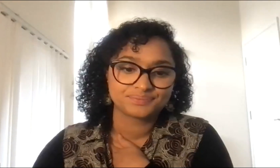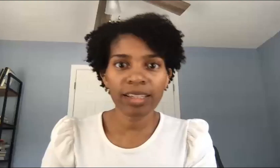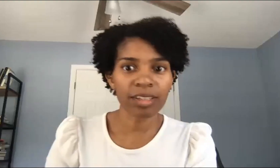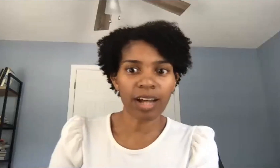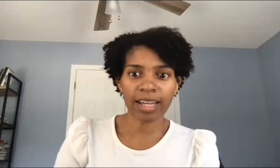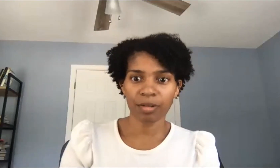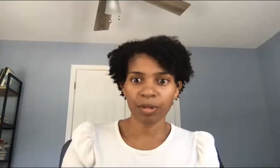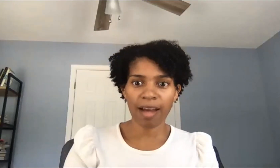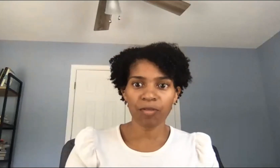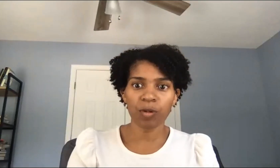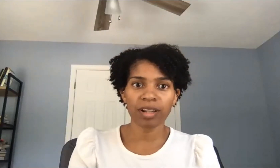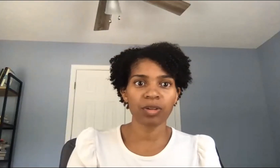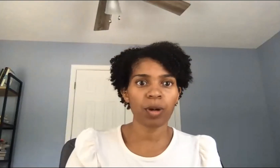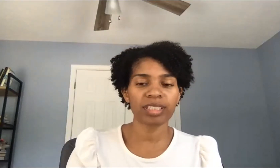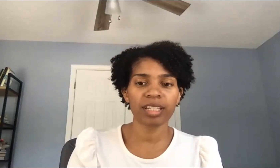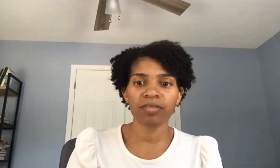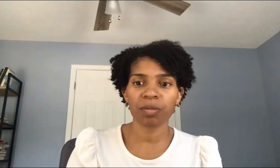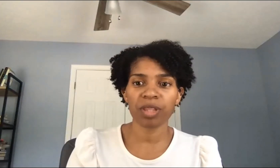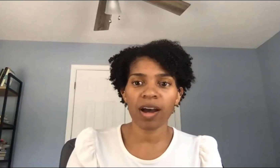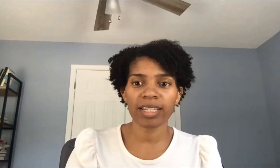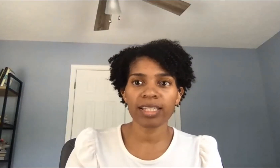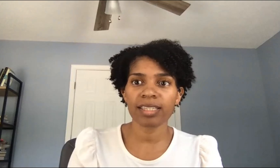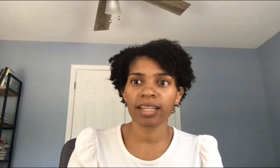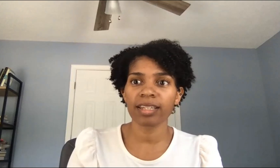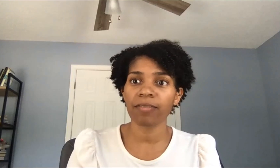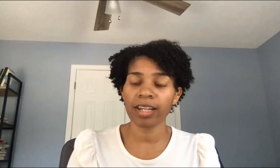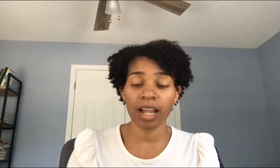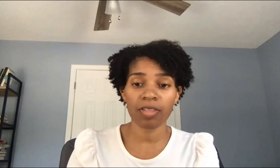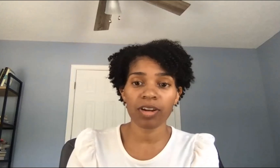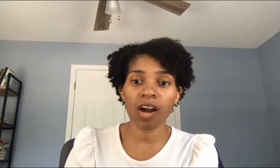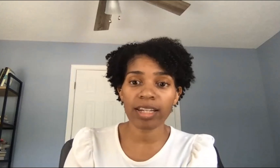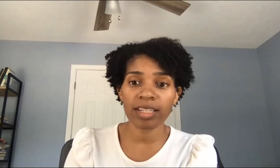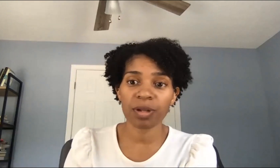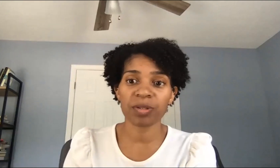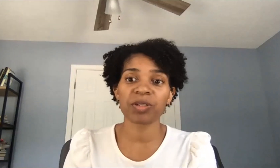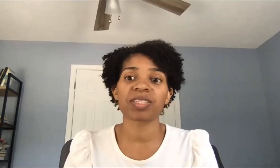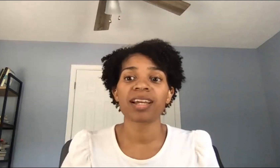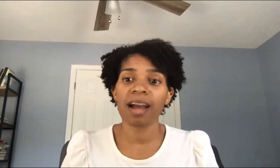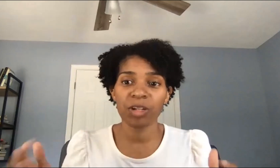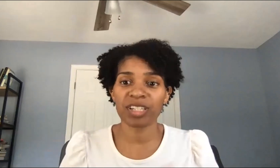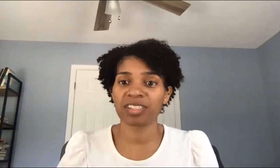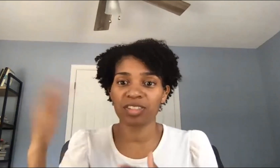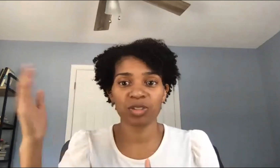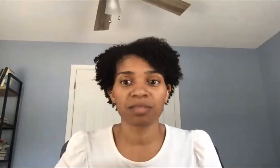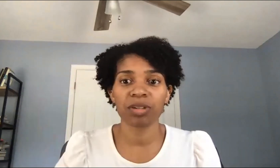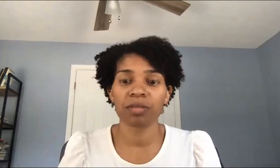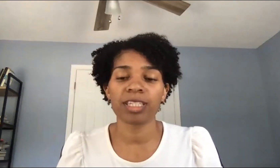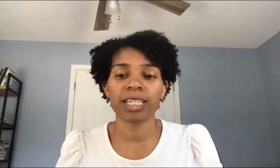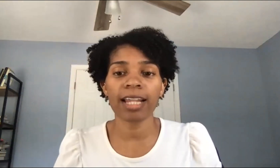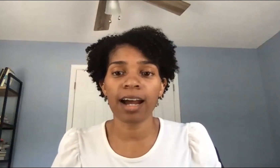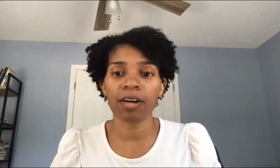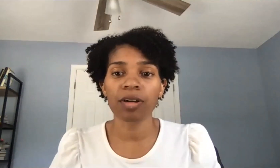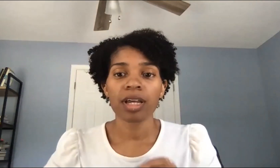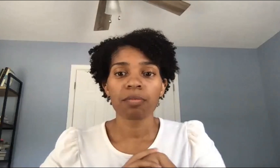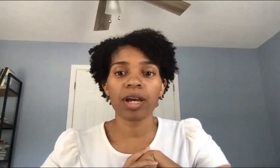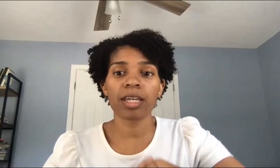Okay, thank you, Aya. We have one question from the audience, and if any other audience members have any questions, you can put them in the